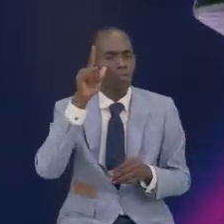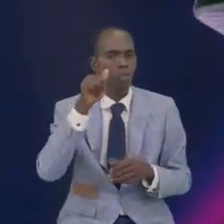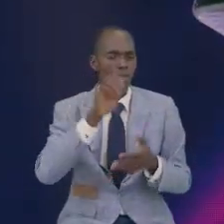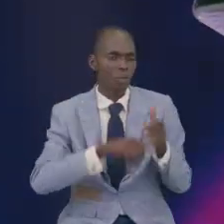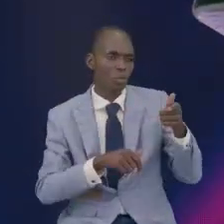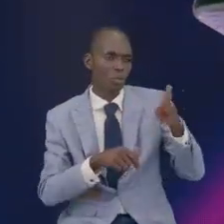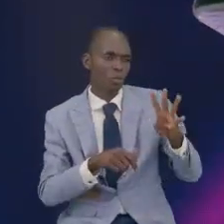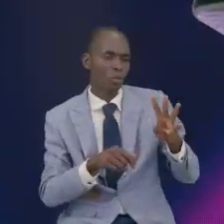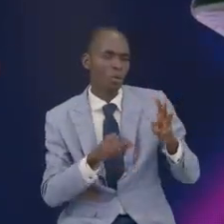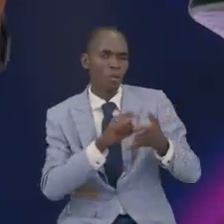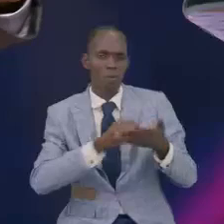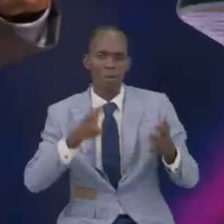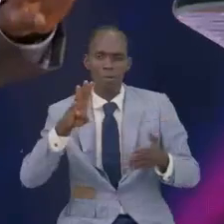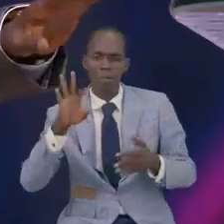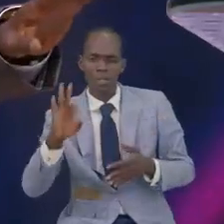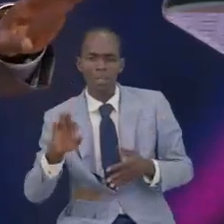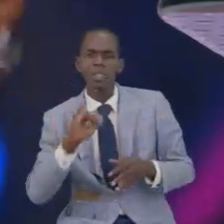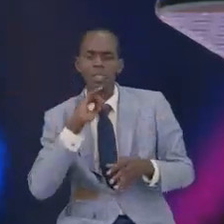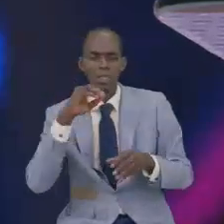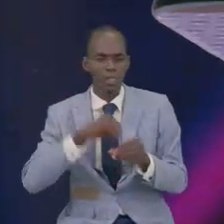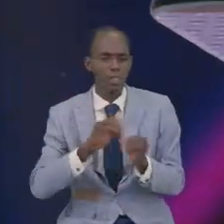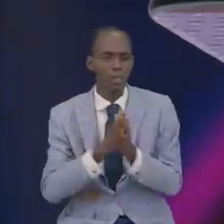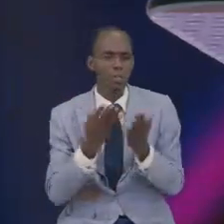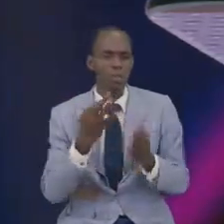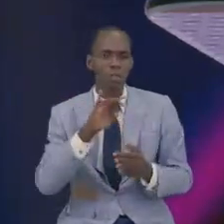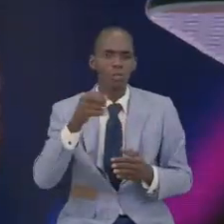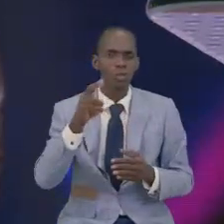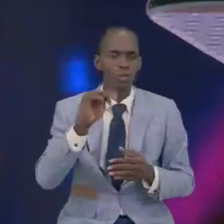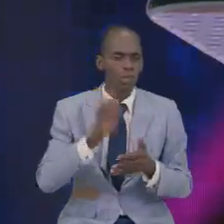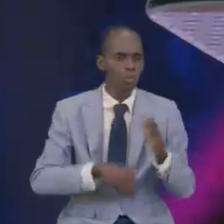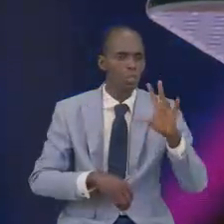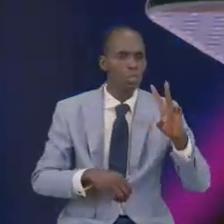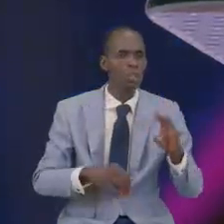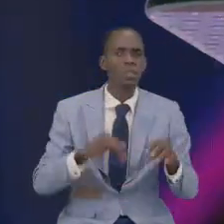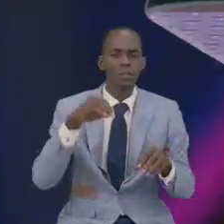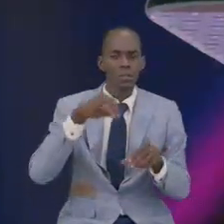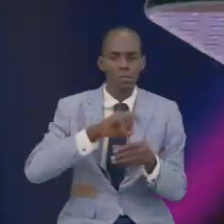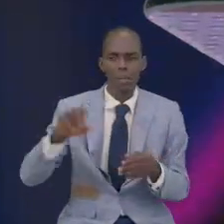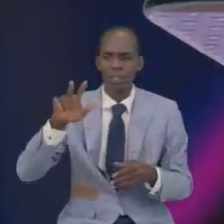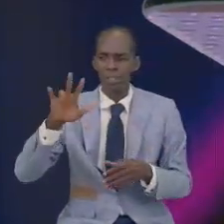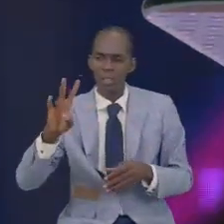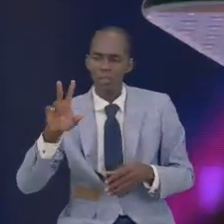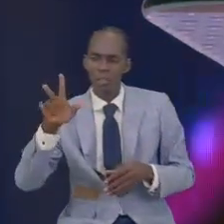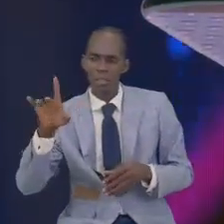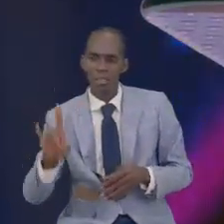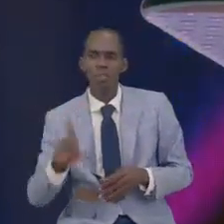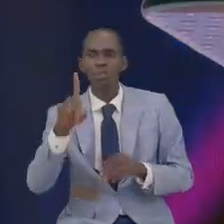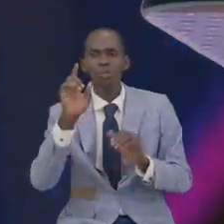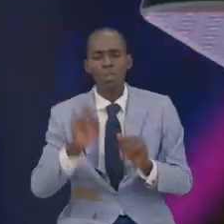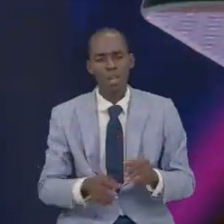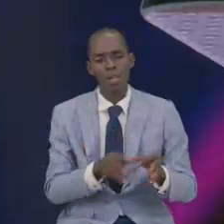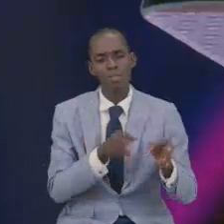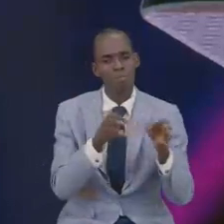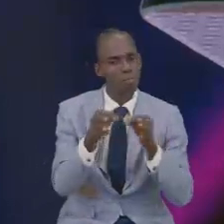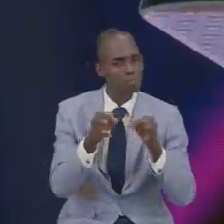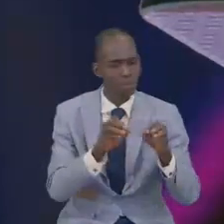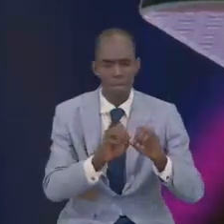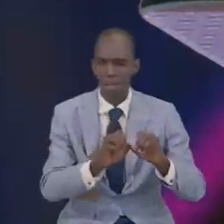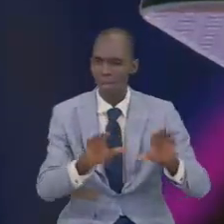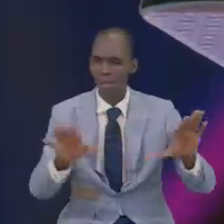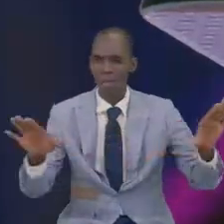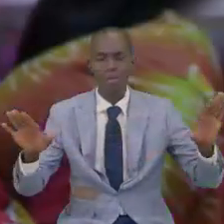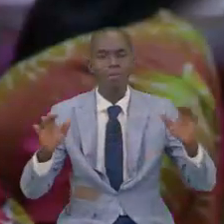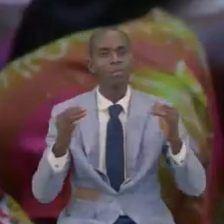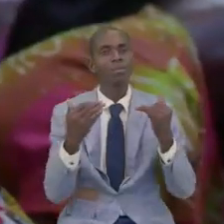verse 49. It's in John chapter 7. It's in verse 37, 38, and 10. You can tell me what the verses